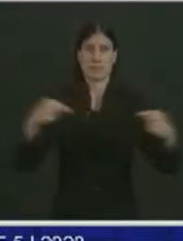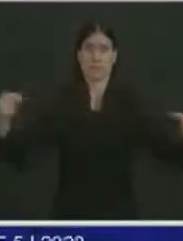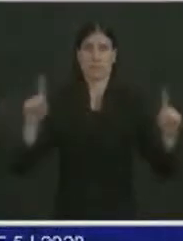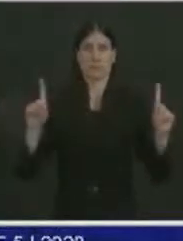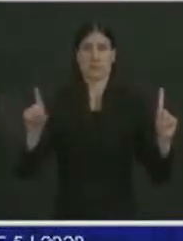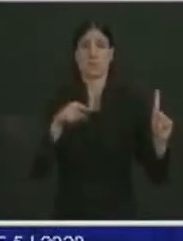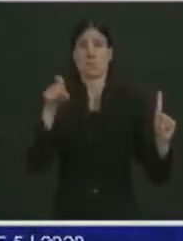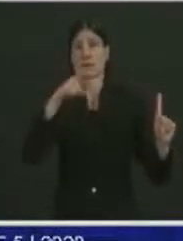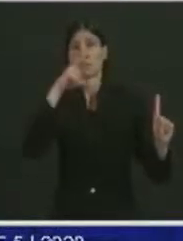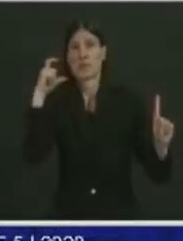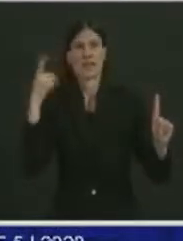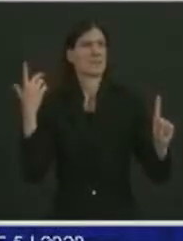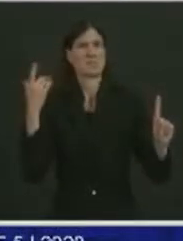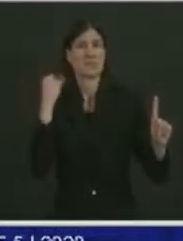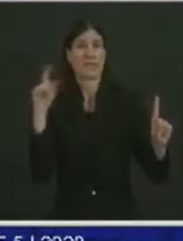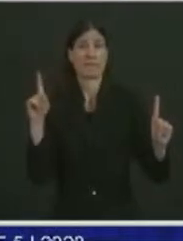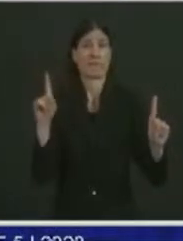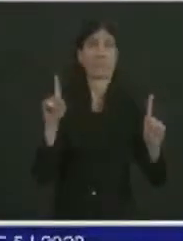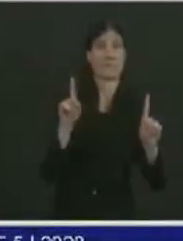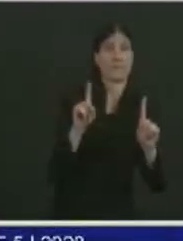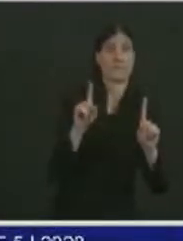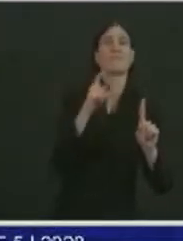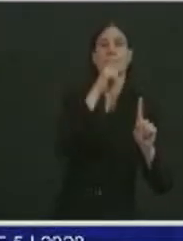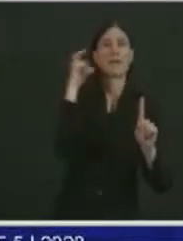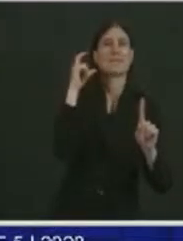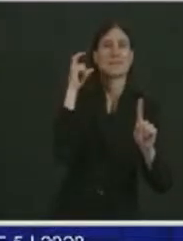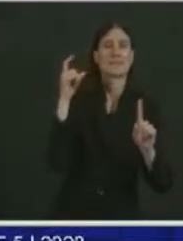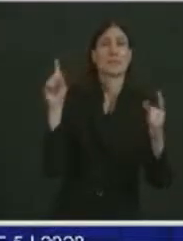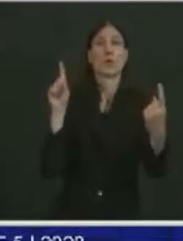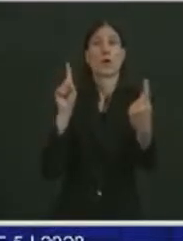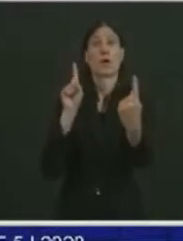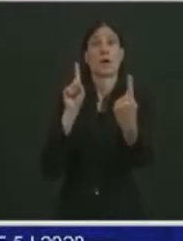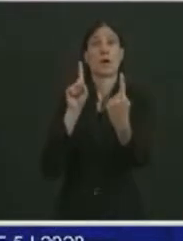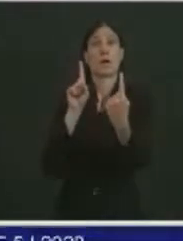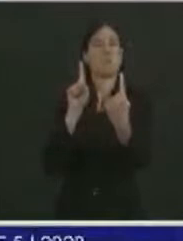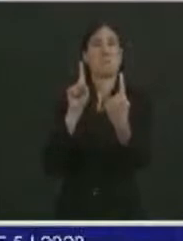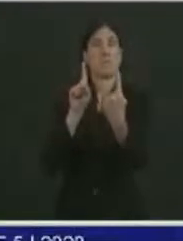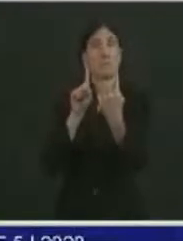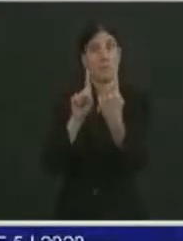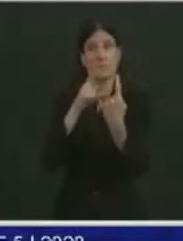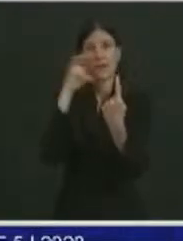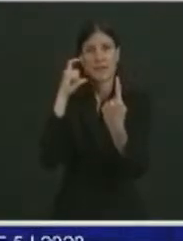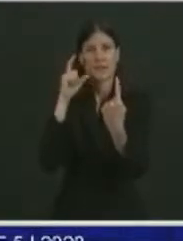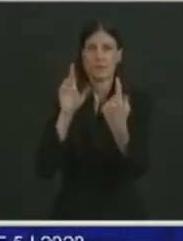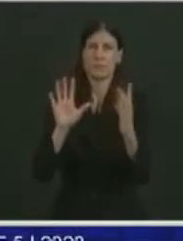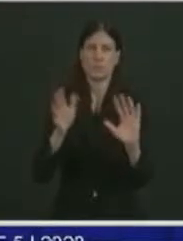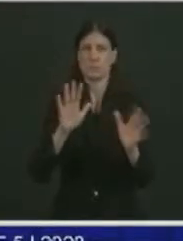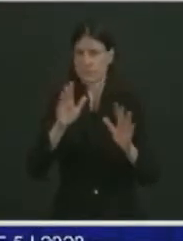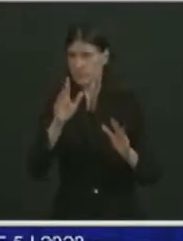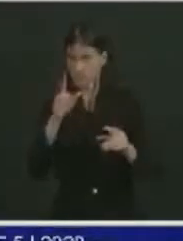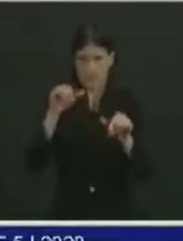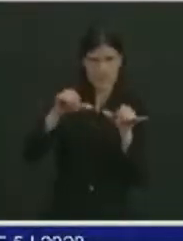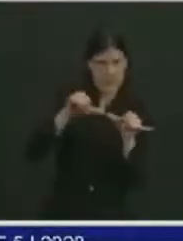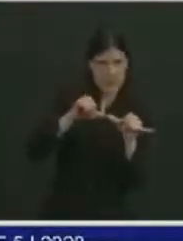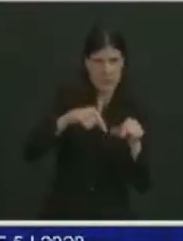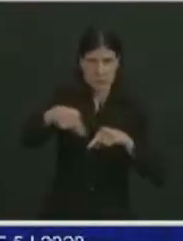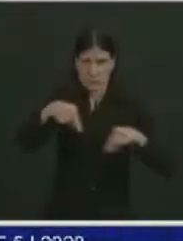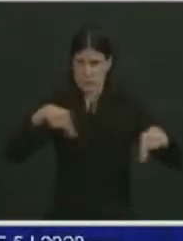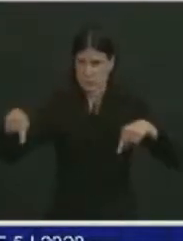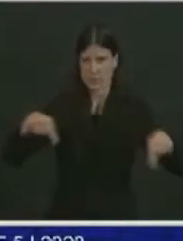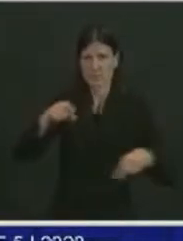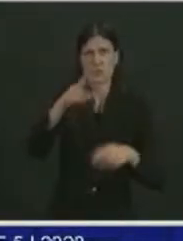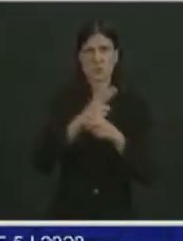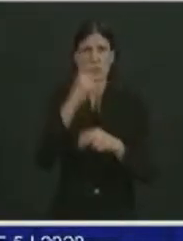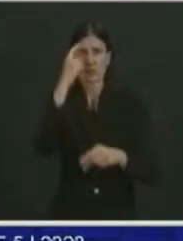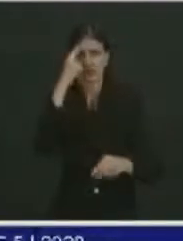you need not wear a face cloth covering. So obviously you do want to use some common sense about all